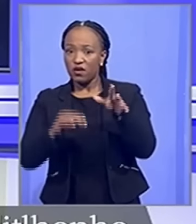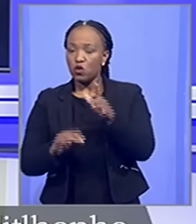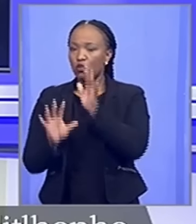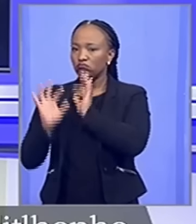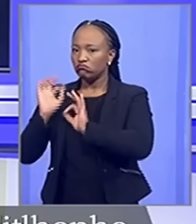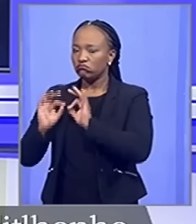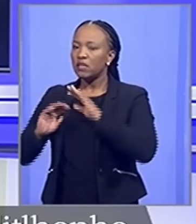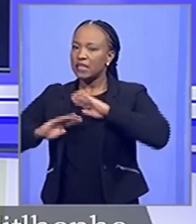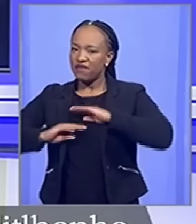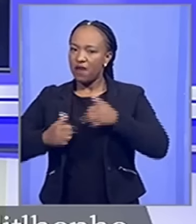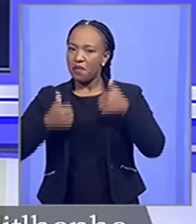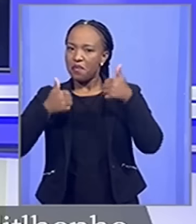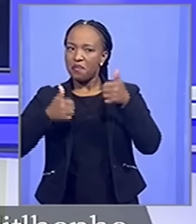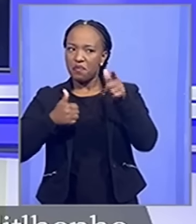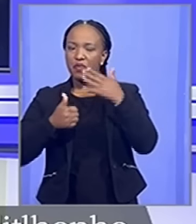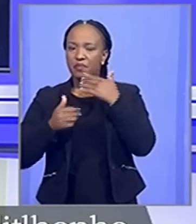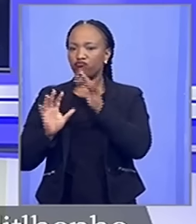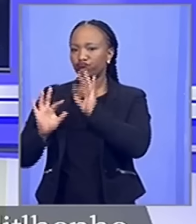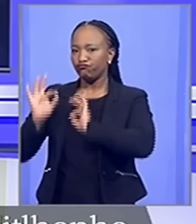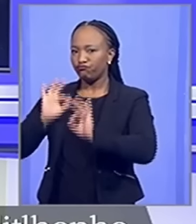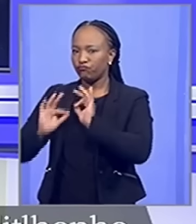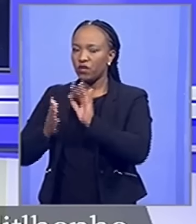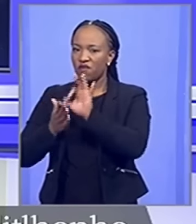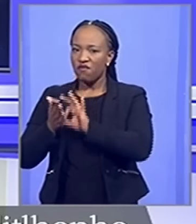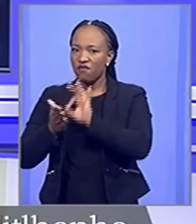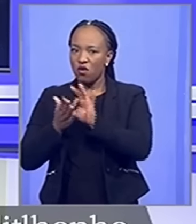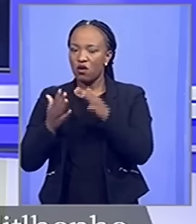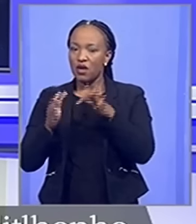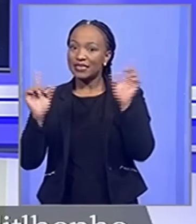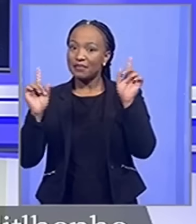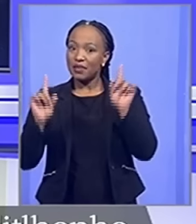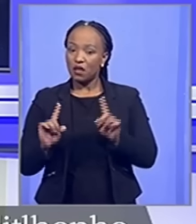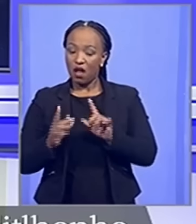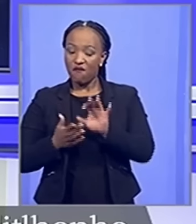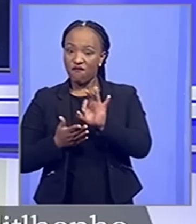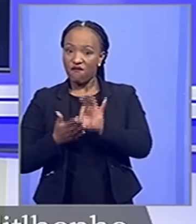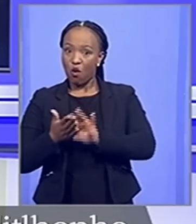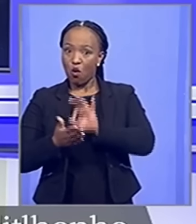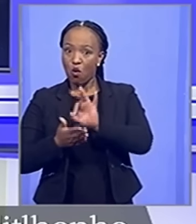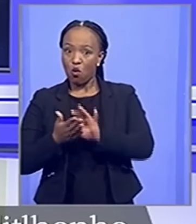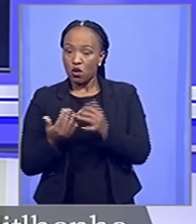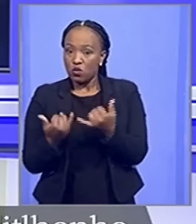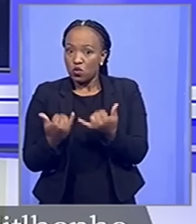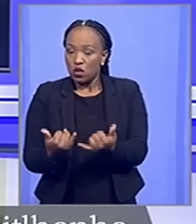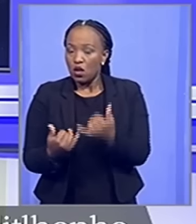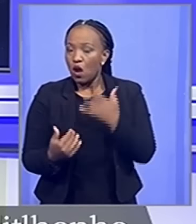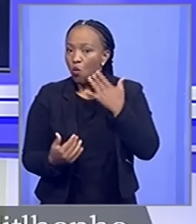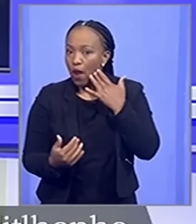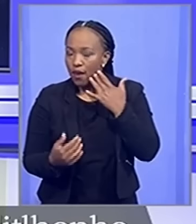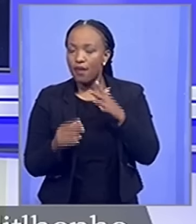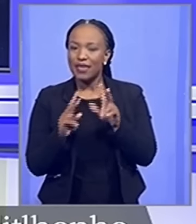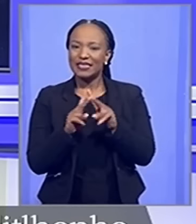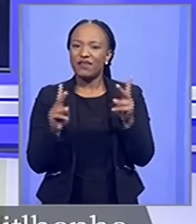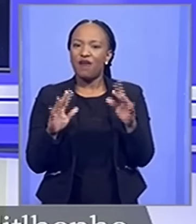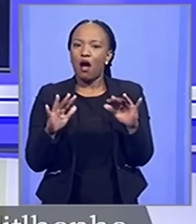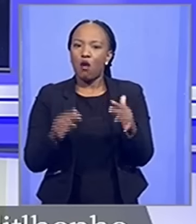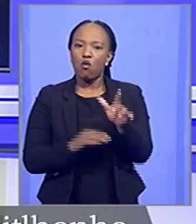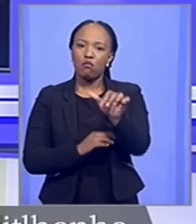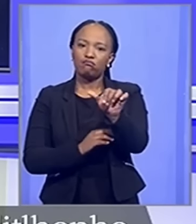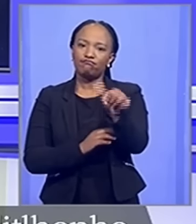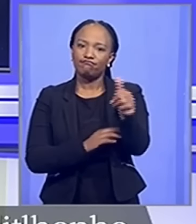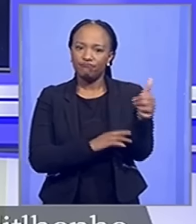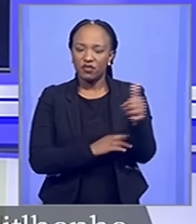ka gone. O ka re bolelela gore voutu tse di kgethegileng di tlile go nnaneng mono gae le gore di farologana jang le tsa